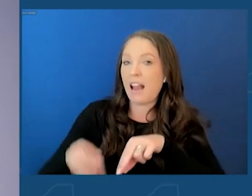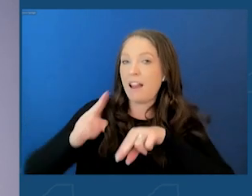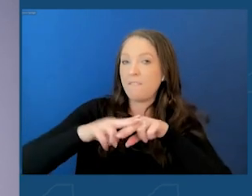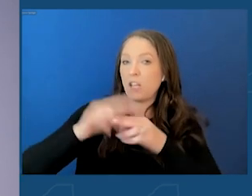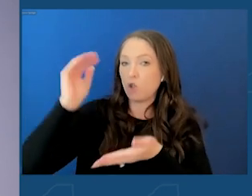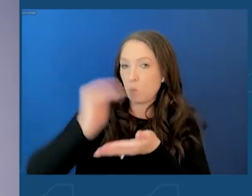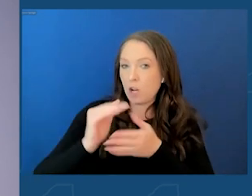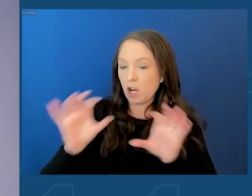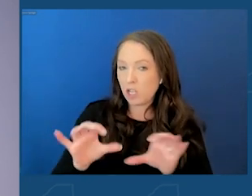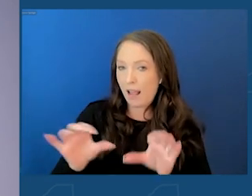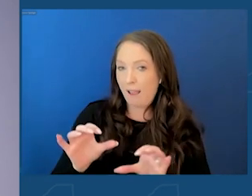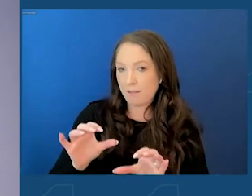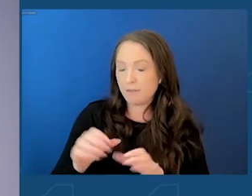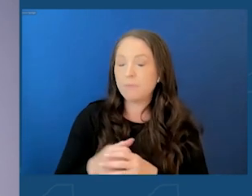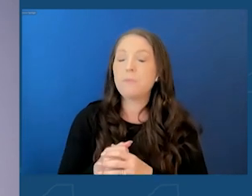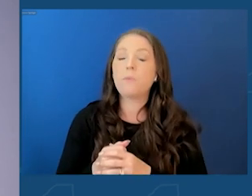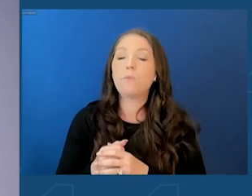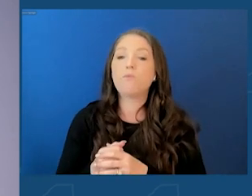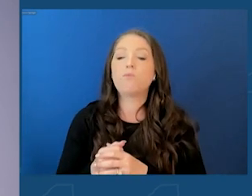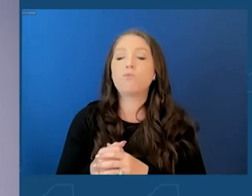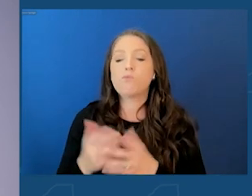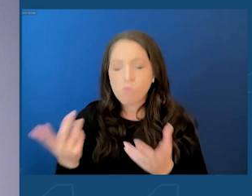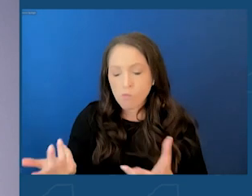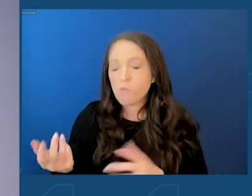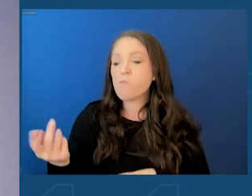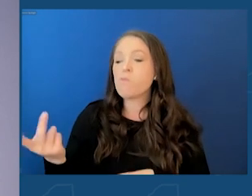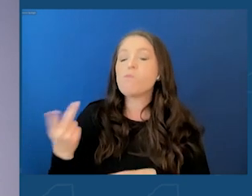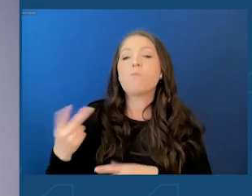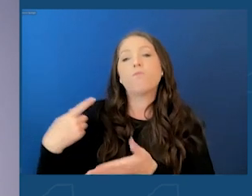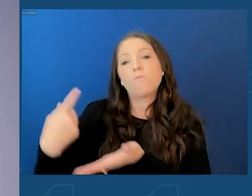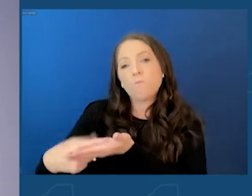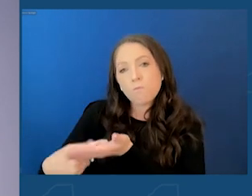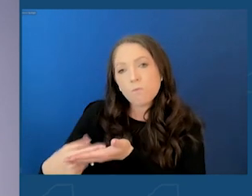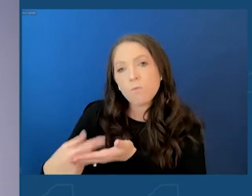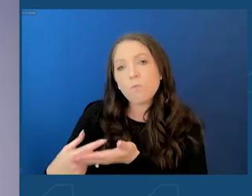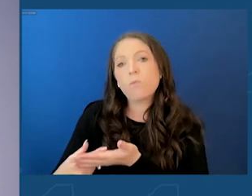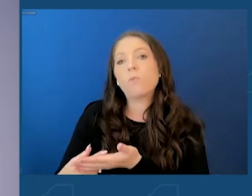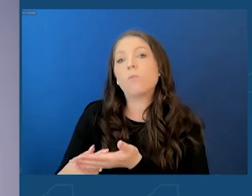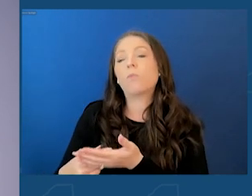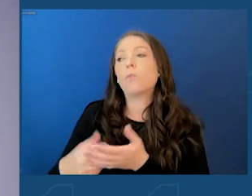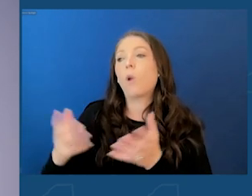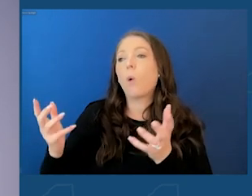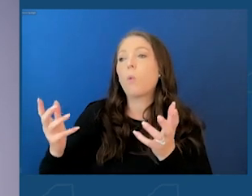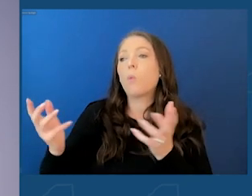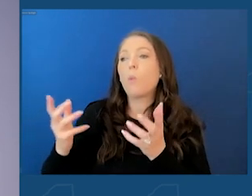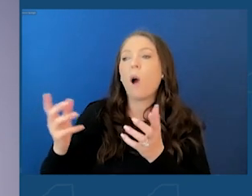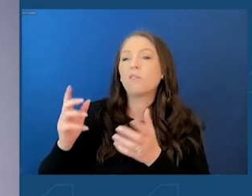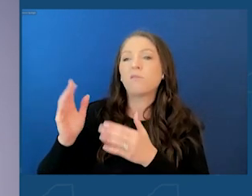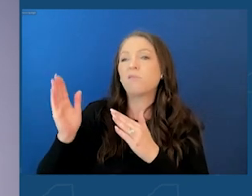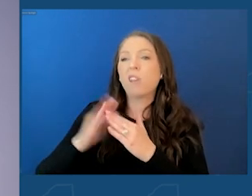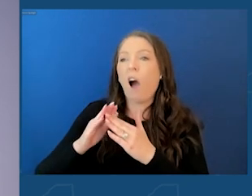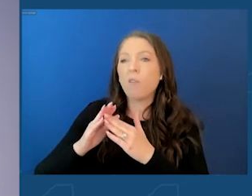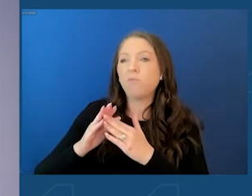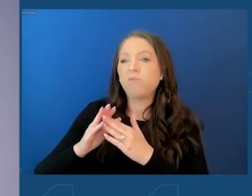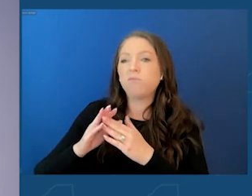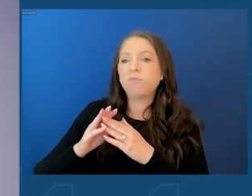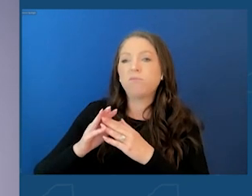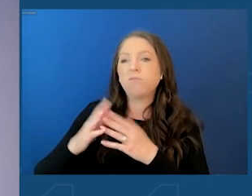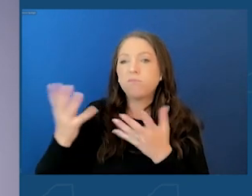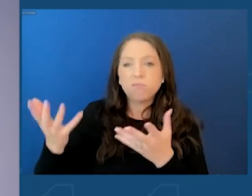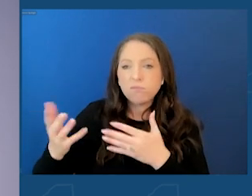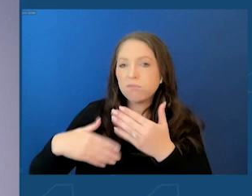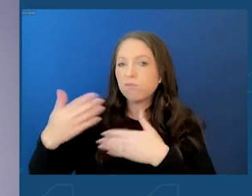we talked about what produced some of the greatest salience as we were trying to get votes